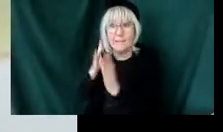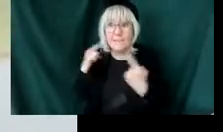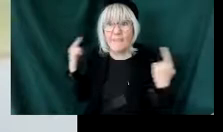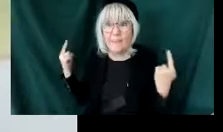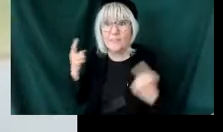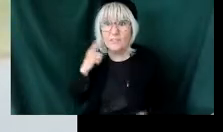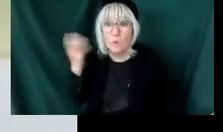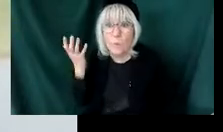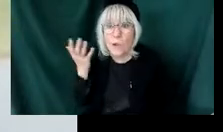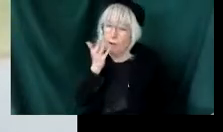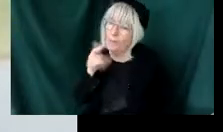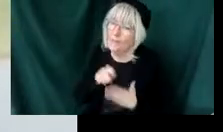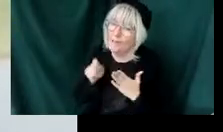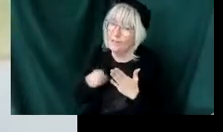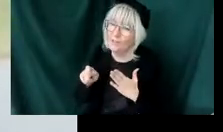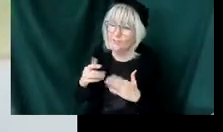when he was young.